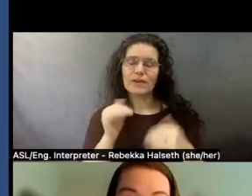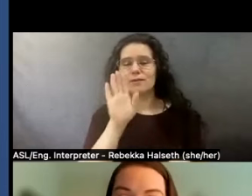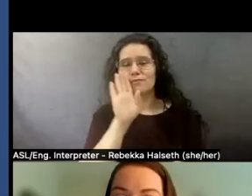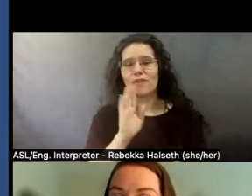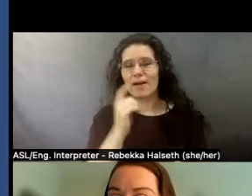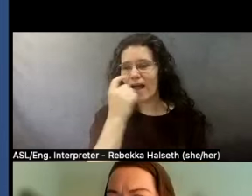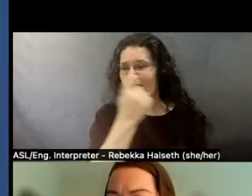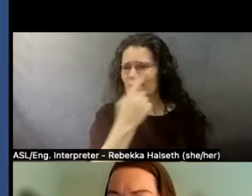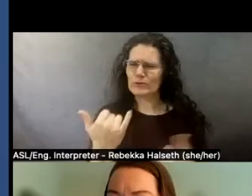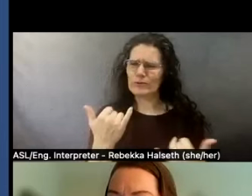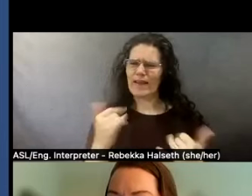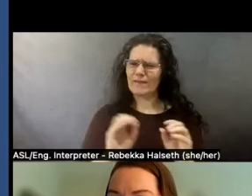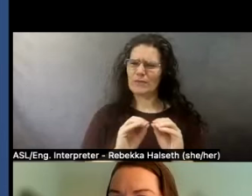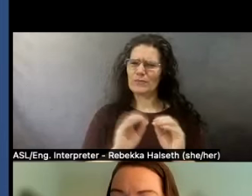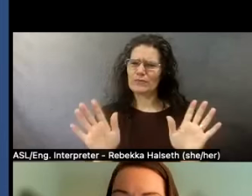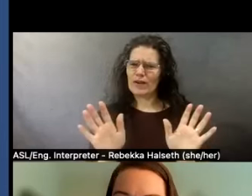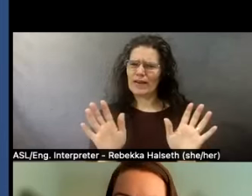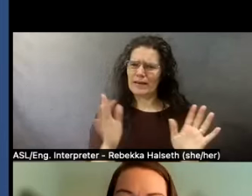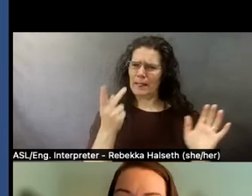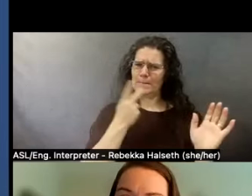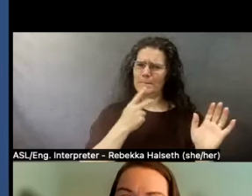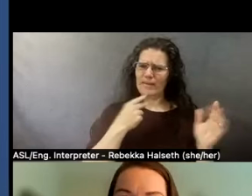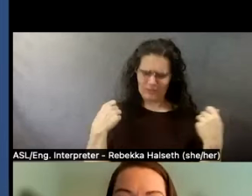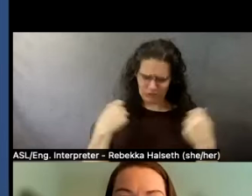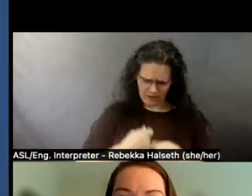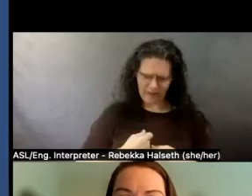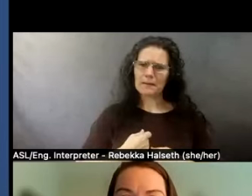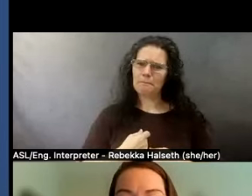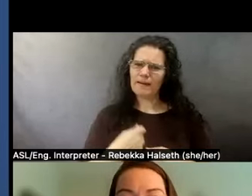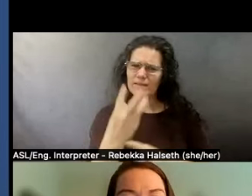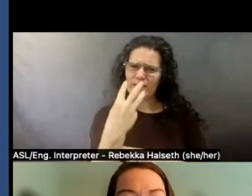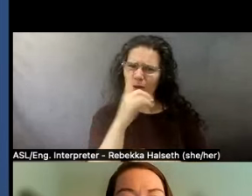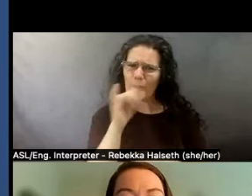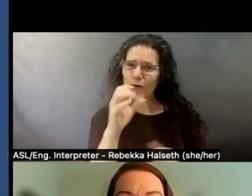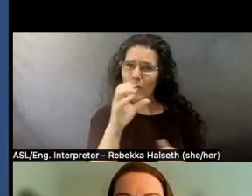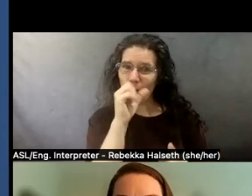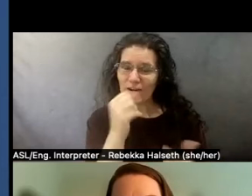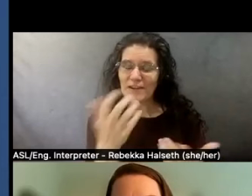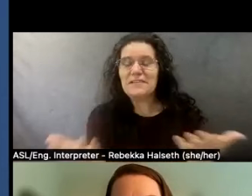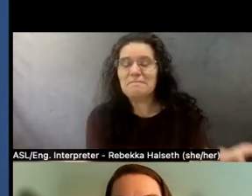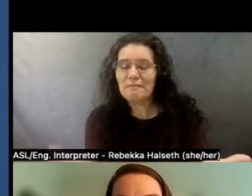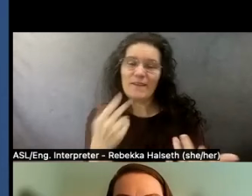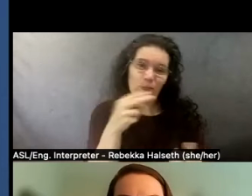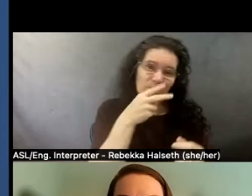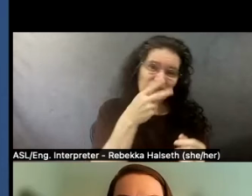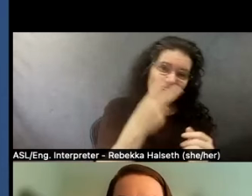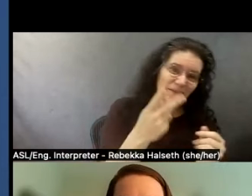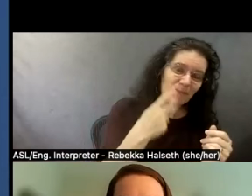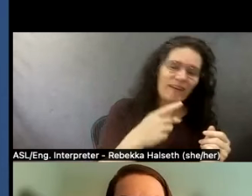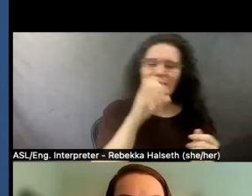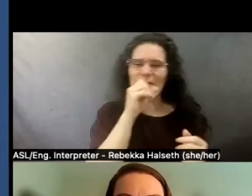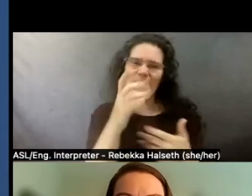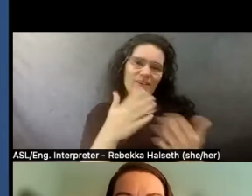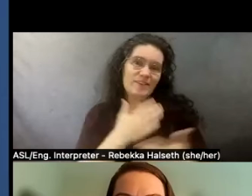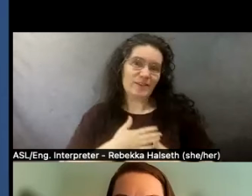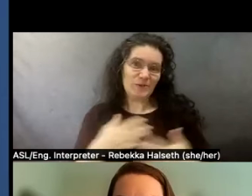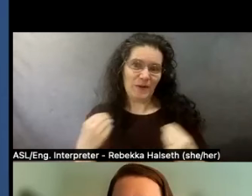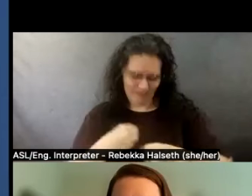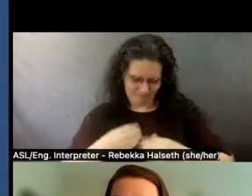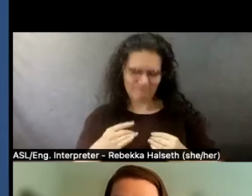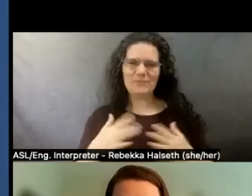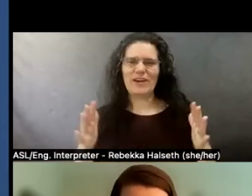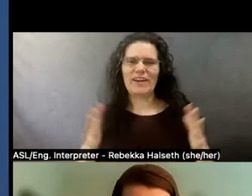pink jacket today that looks orange on screen, but enjoy either pink or orange, however it looks for you. And let me introduce you